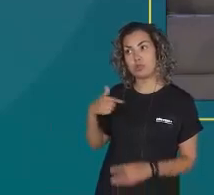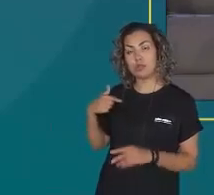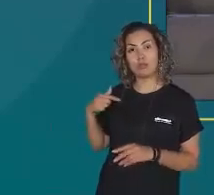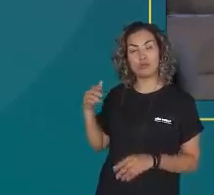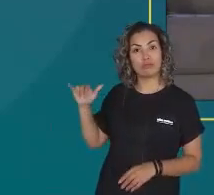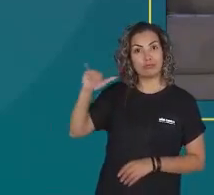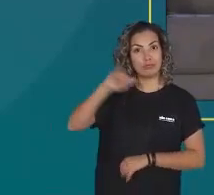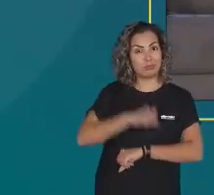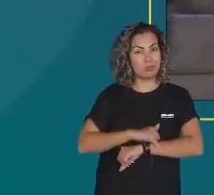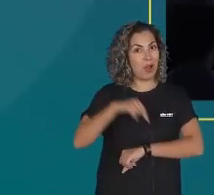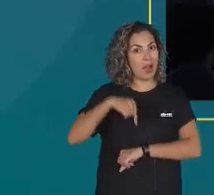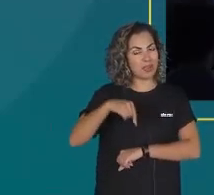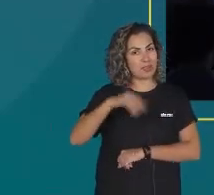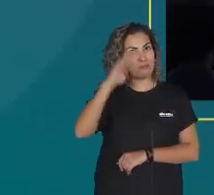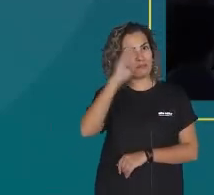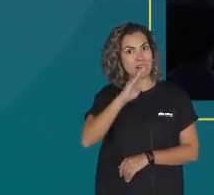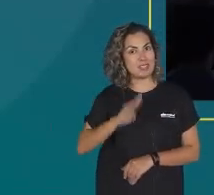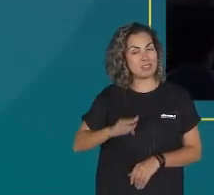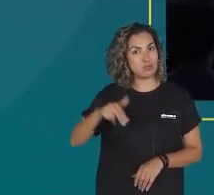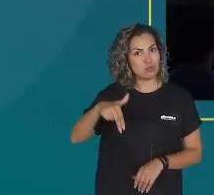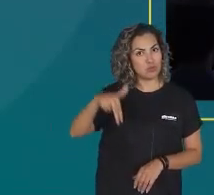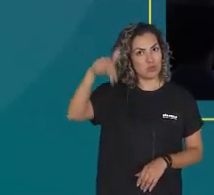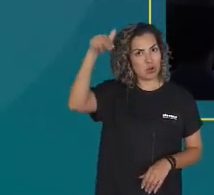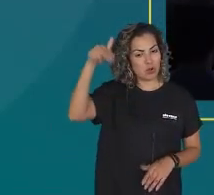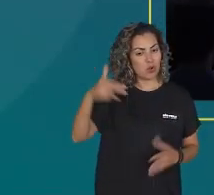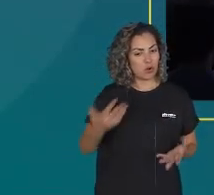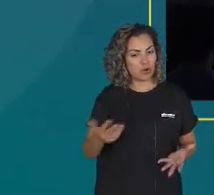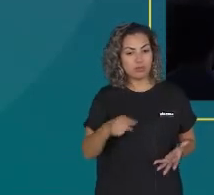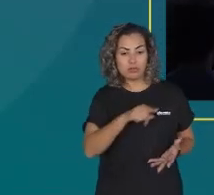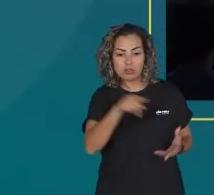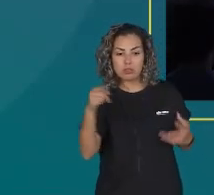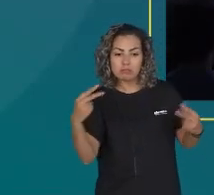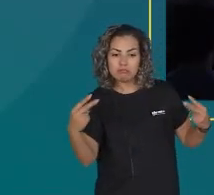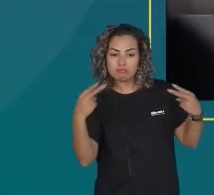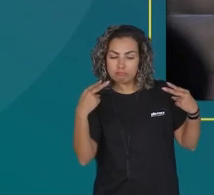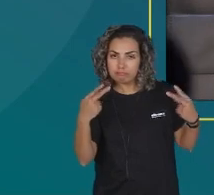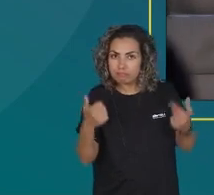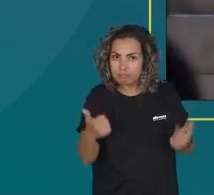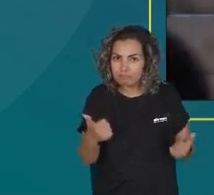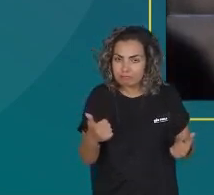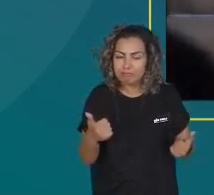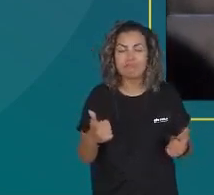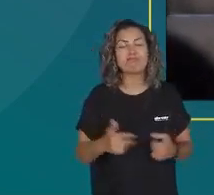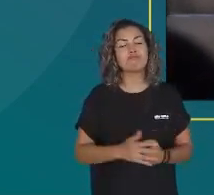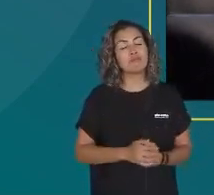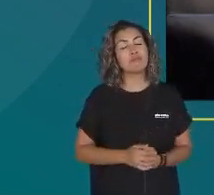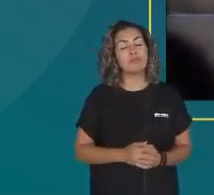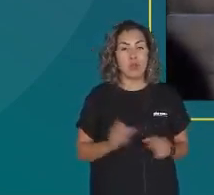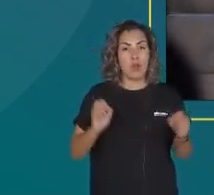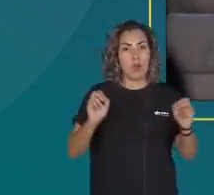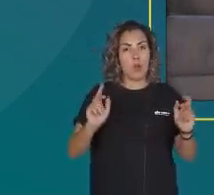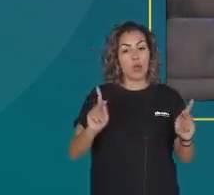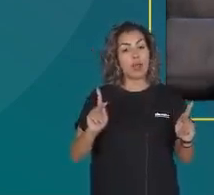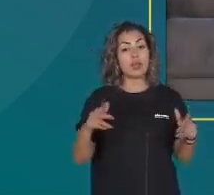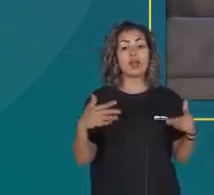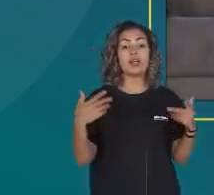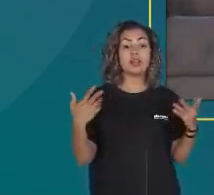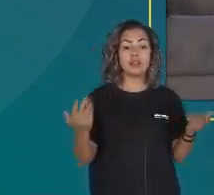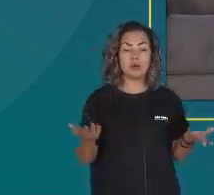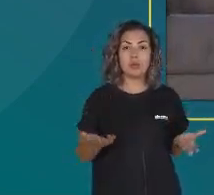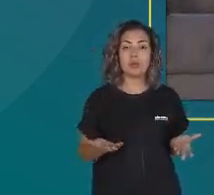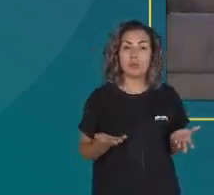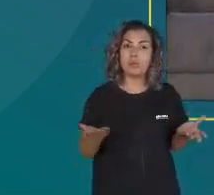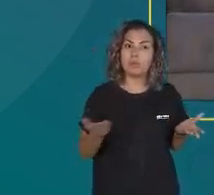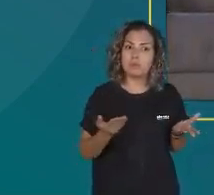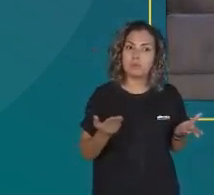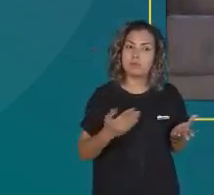in Brazil. Do you hear it? It's okay? Yeah. So I was really privileged to be yesterday in